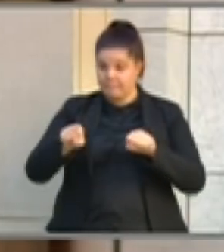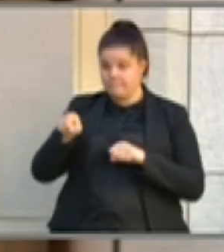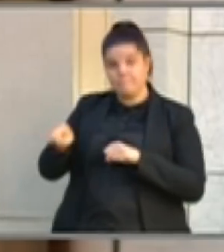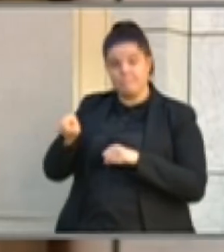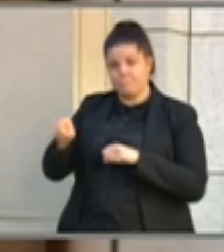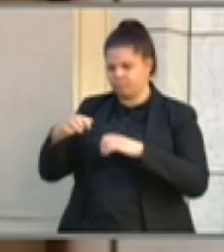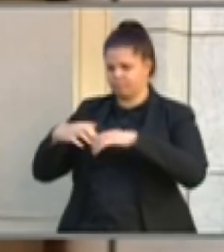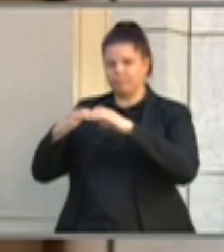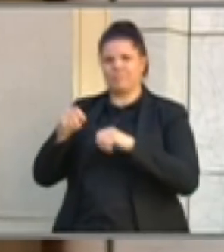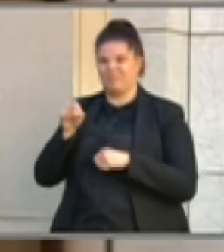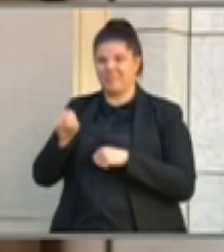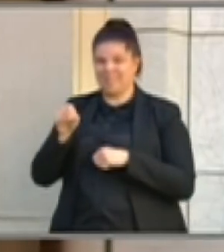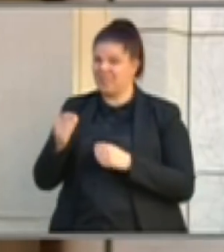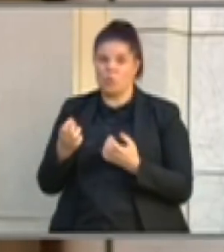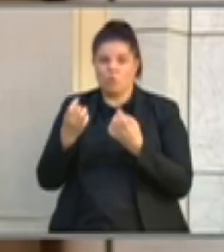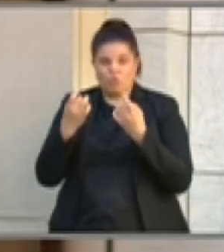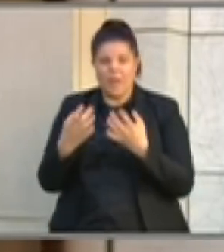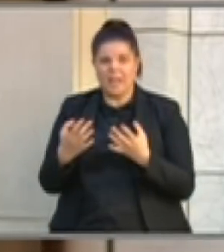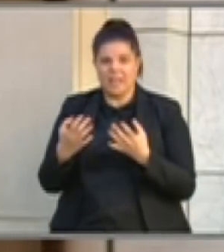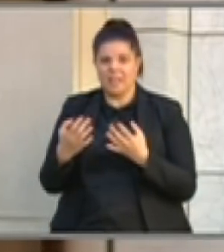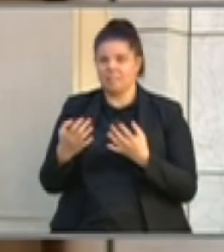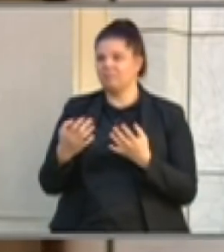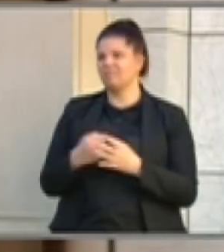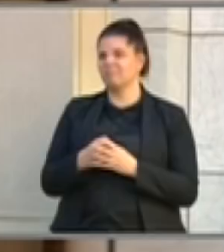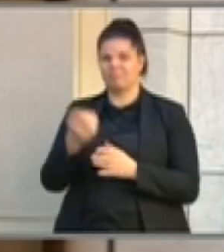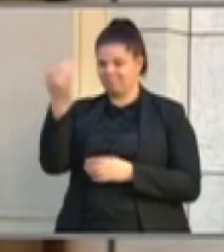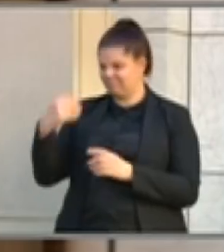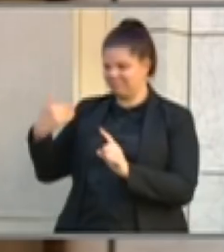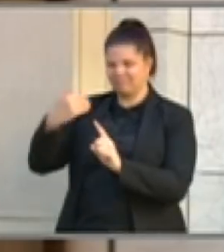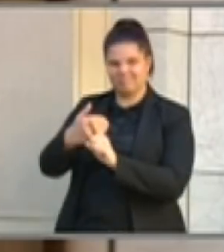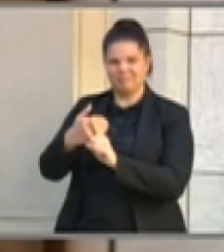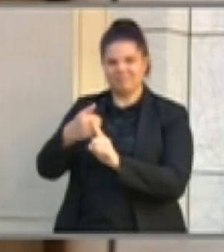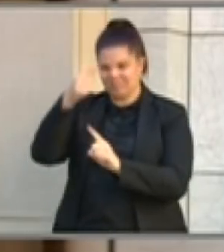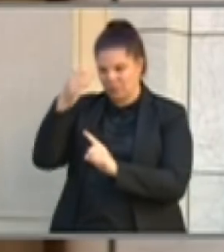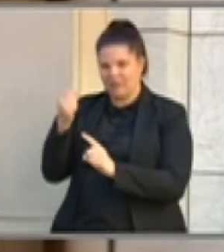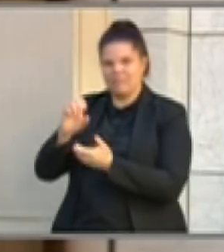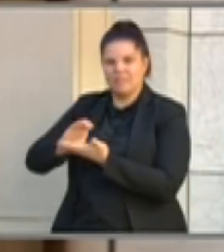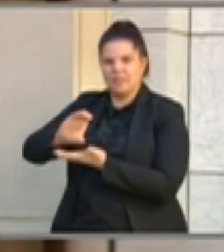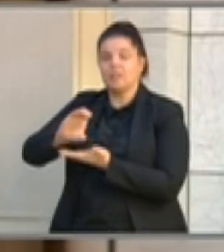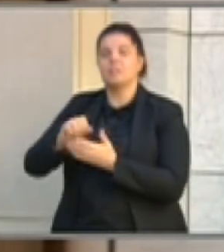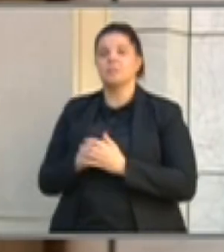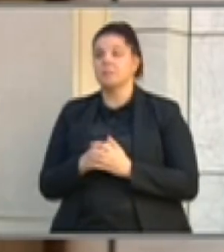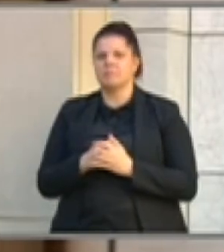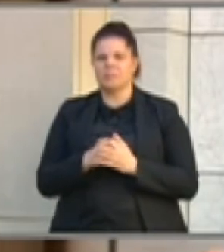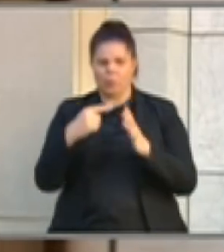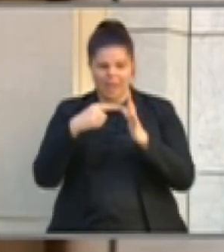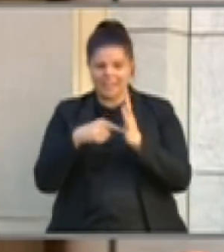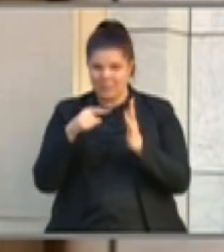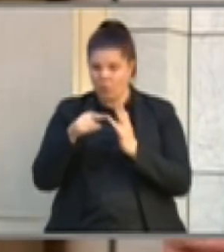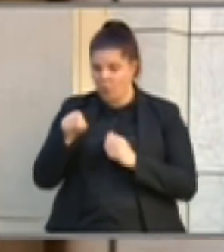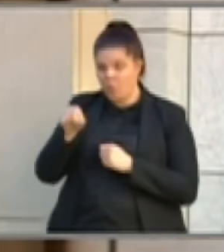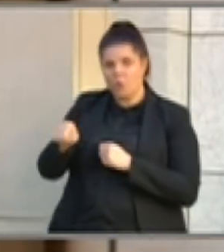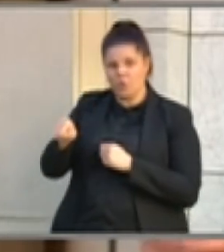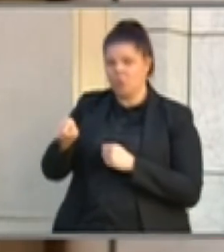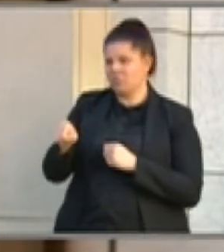this program are systems that we have assurances from in terms of the Australian Taxation Office, and that provides